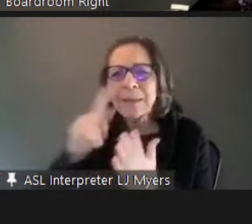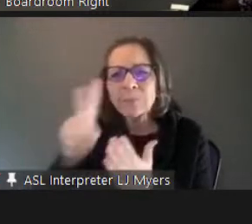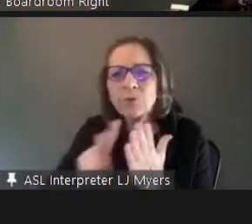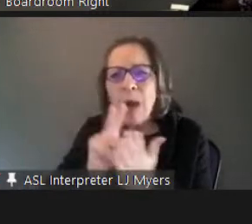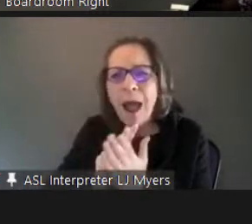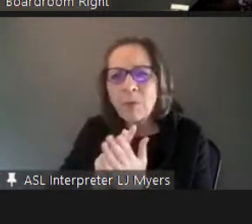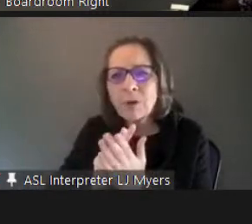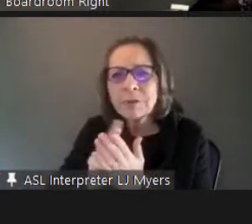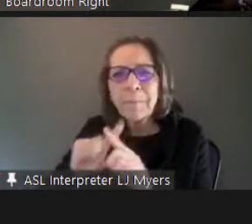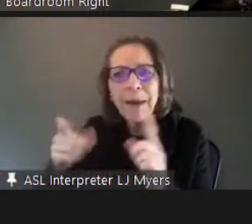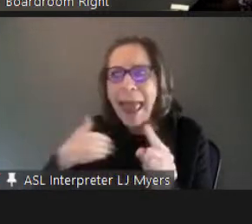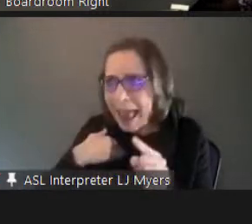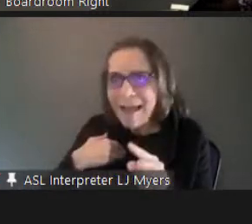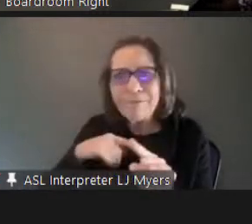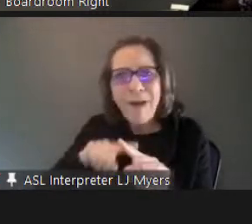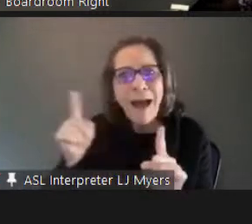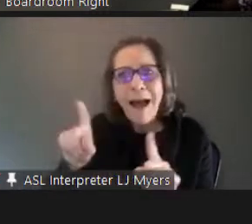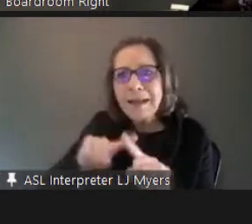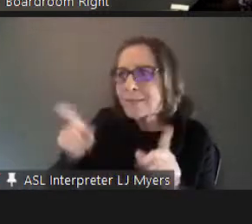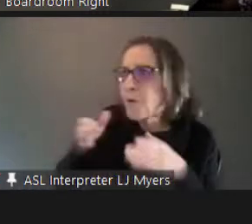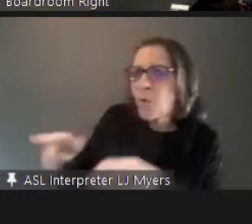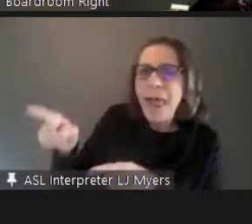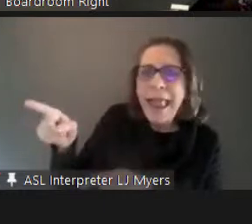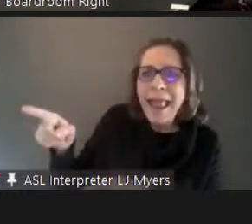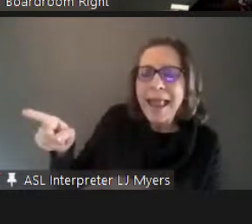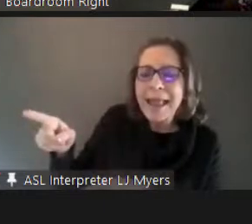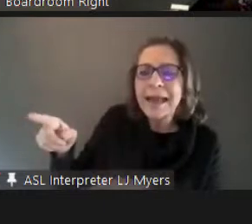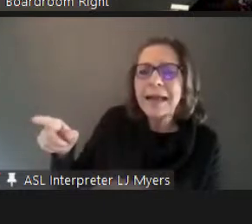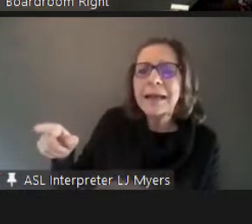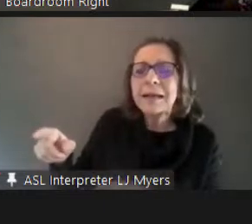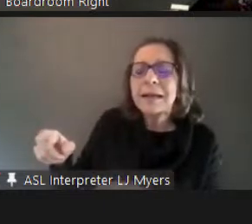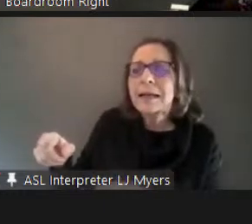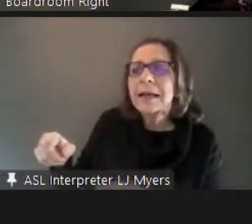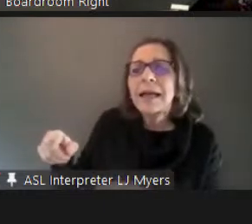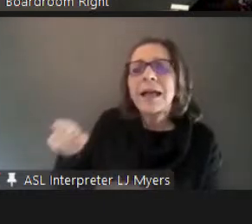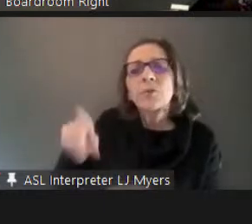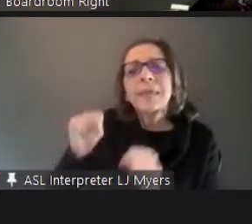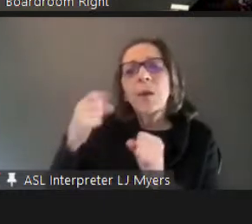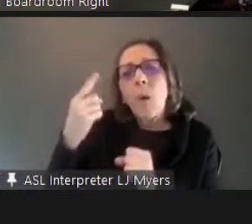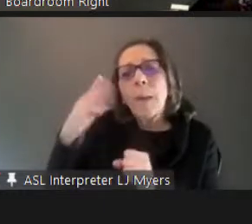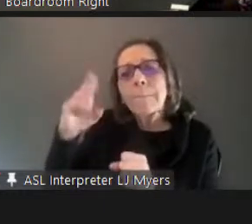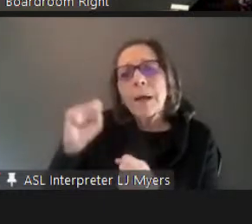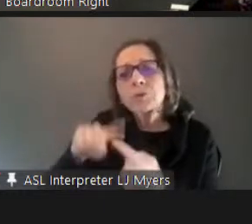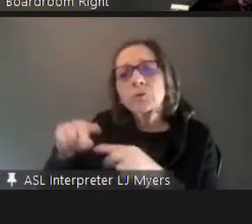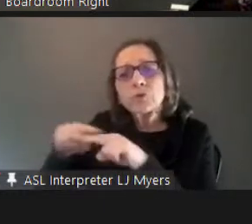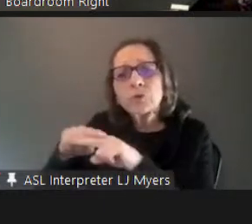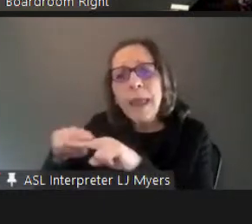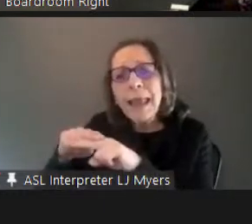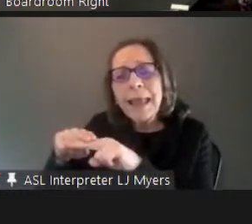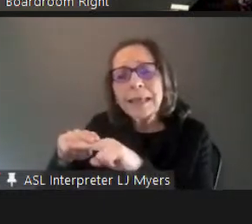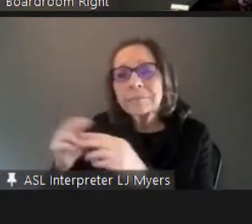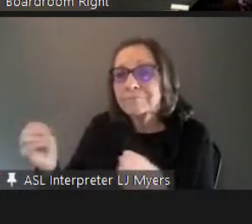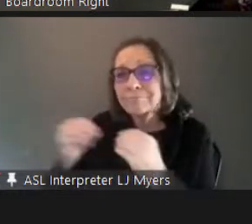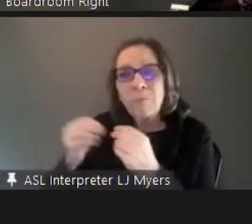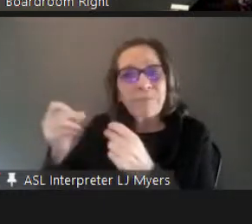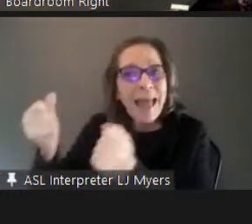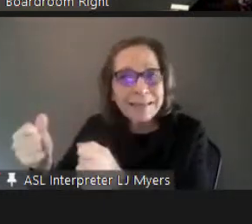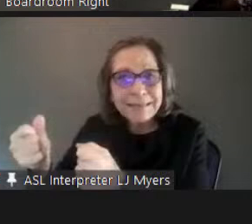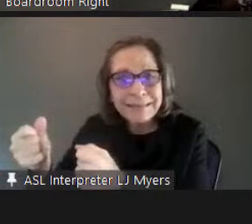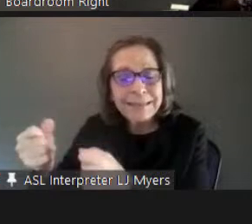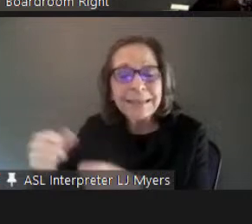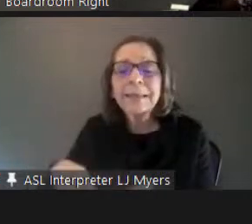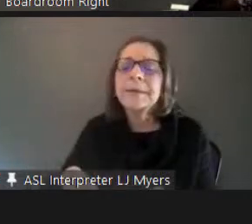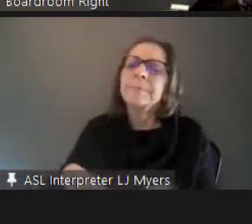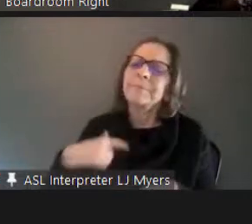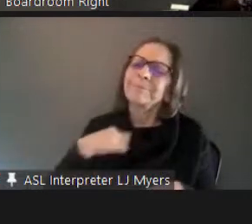there when maybe it's not technically faster. But you take a bus to a train much quicker. And so I